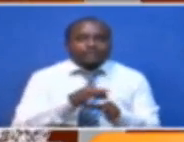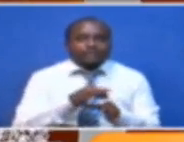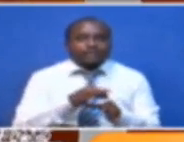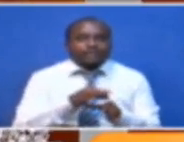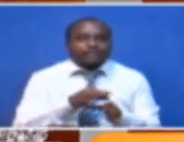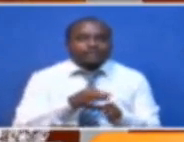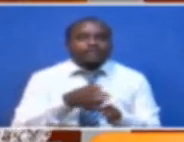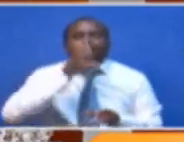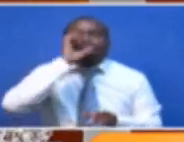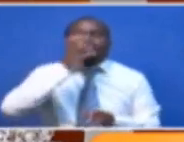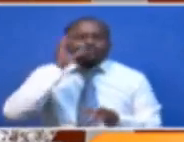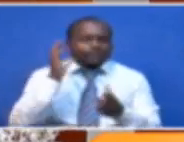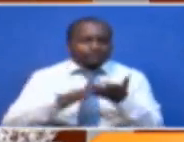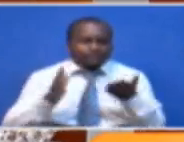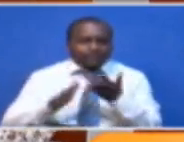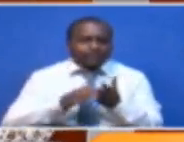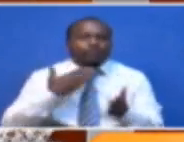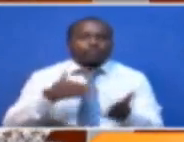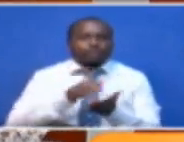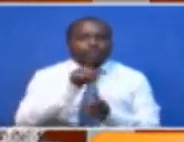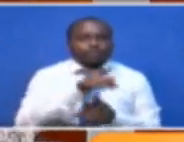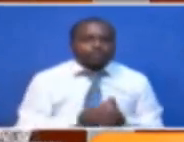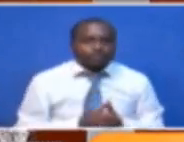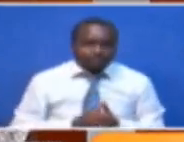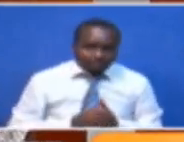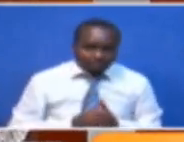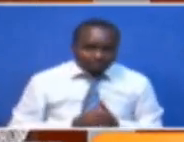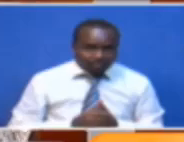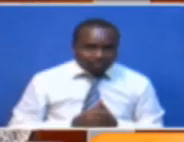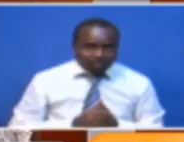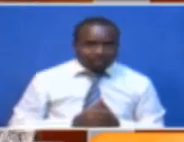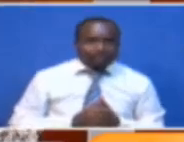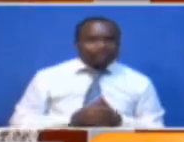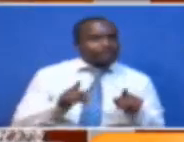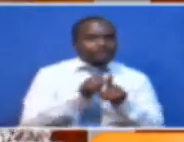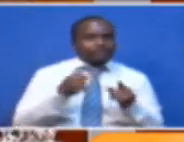ni kutu? Yeah. Yeah. Mimi ni Malisa ni kutume.